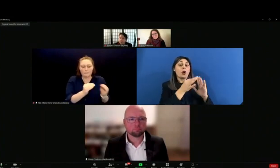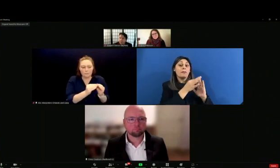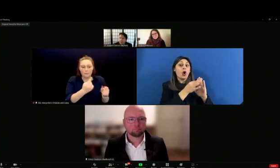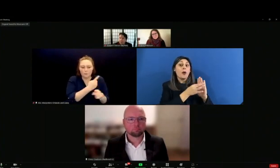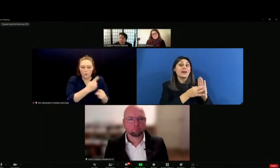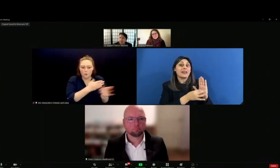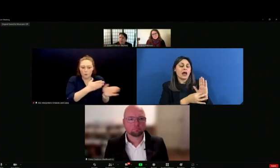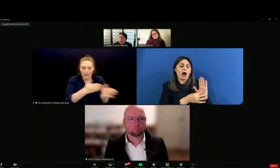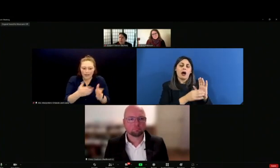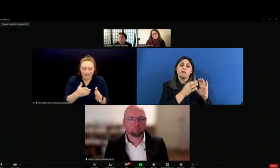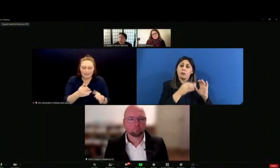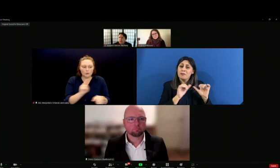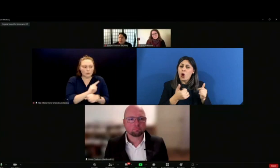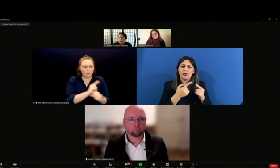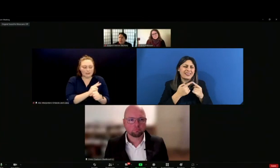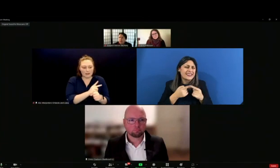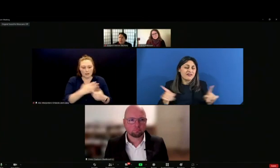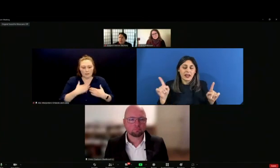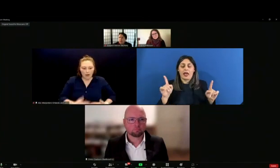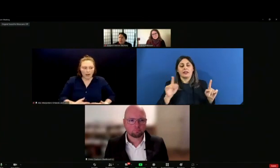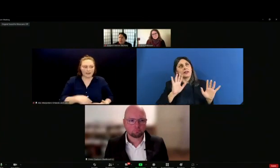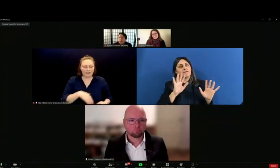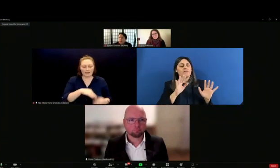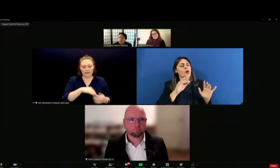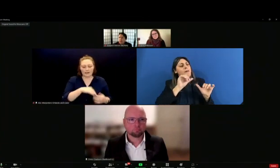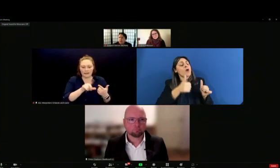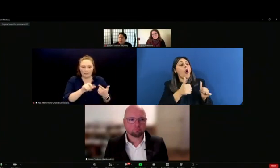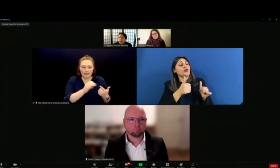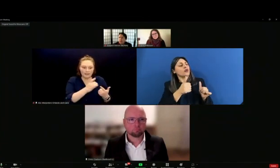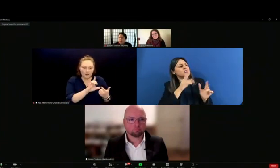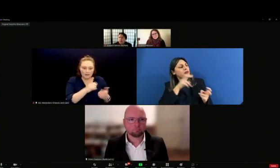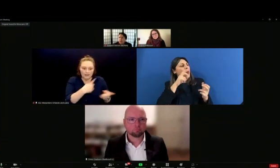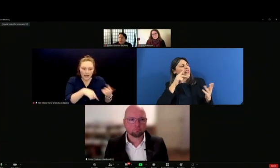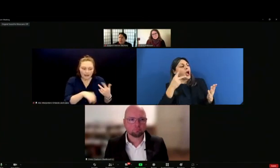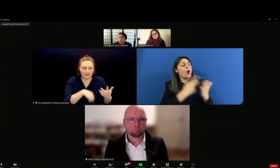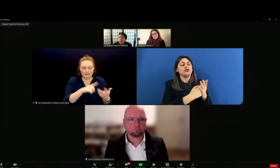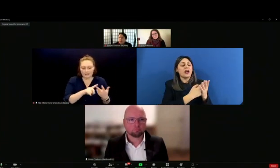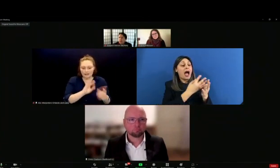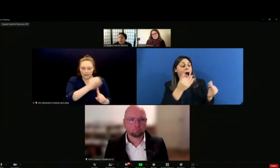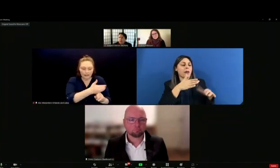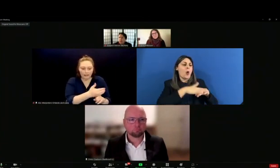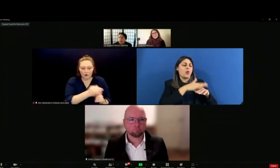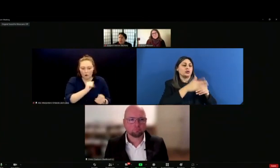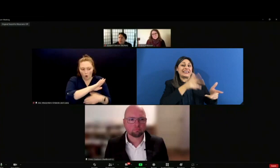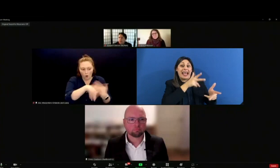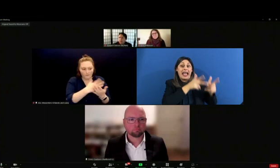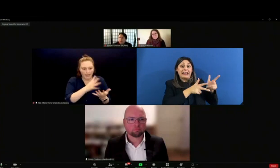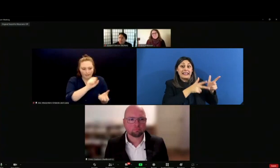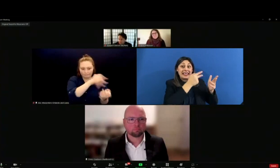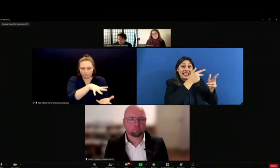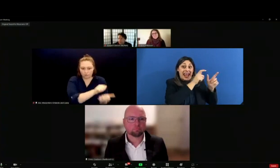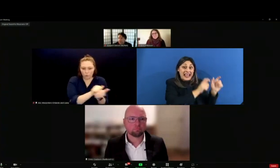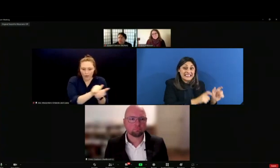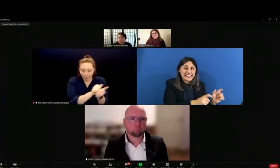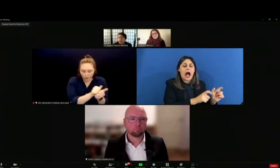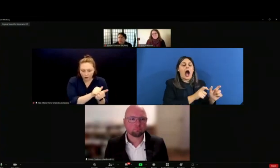also lexicalized signs and also depicting constructions and constructed action, all of which can be combined. And it is also use of